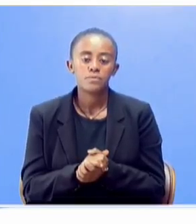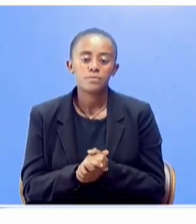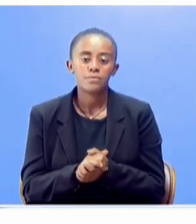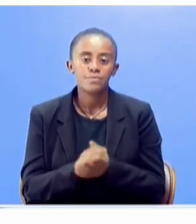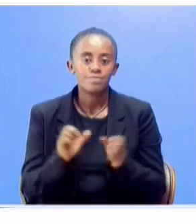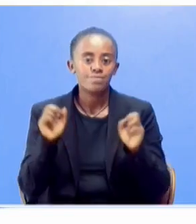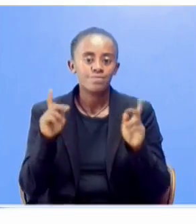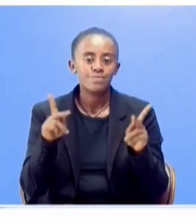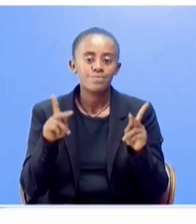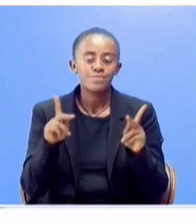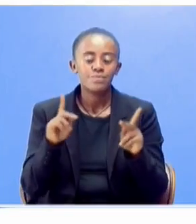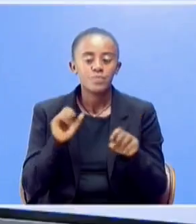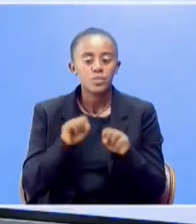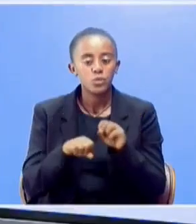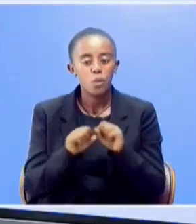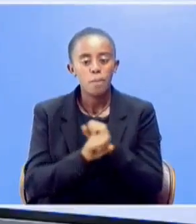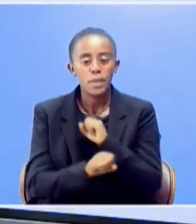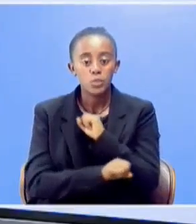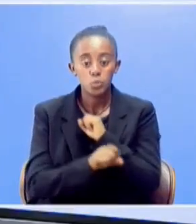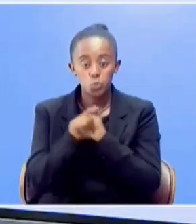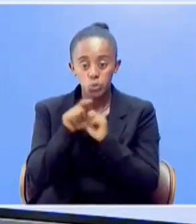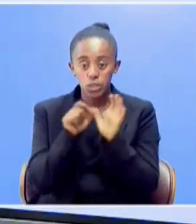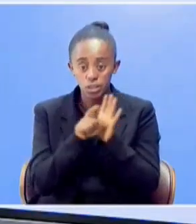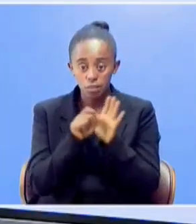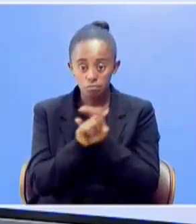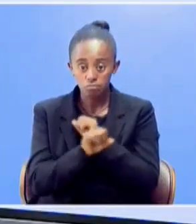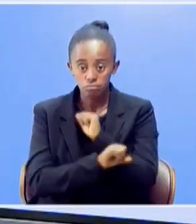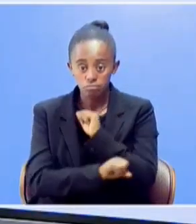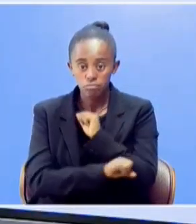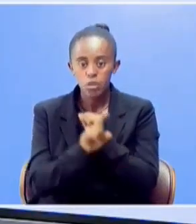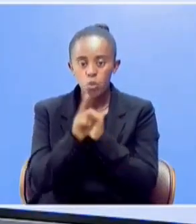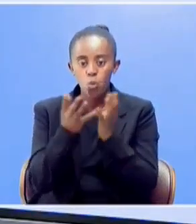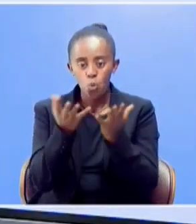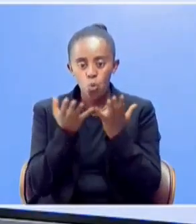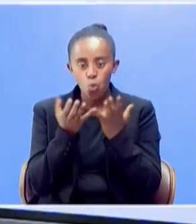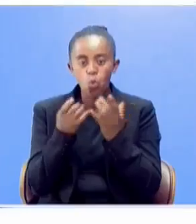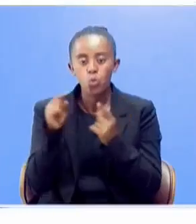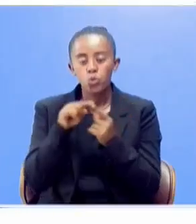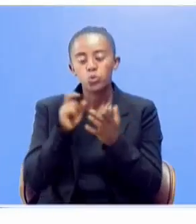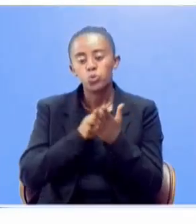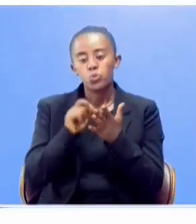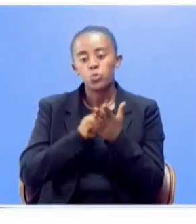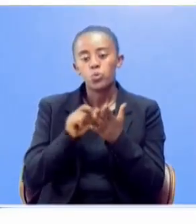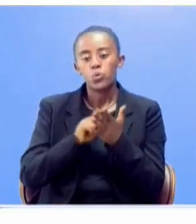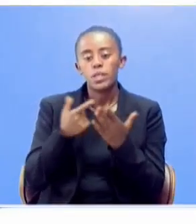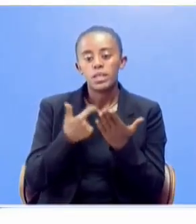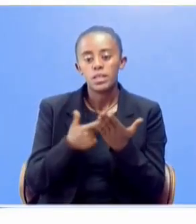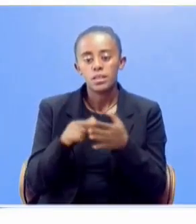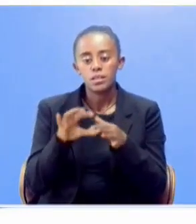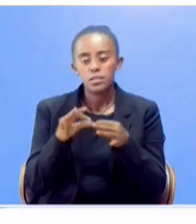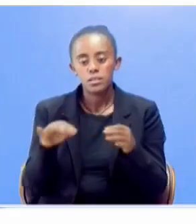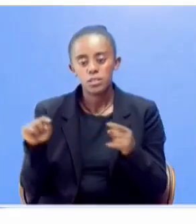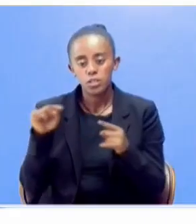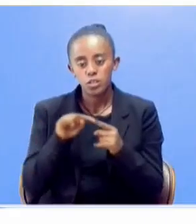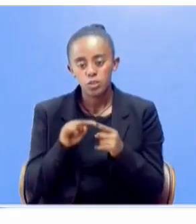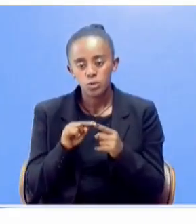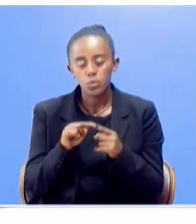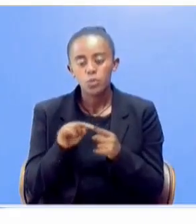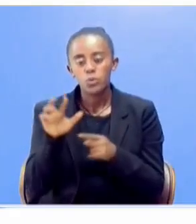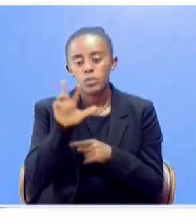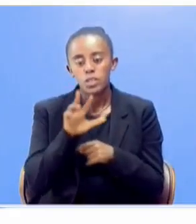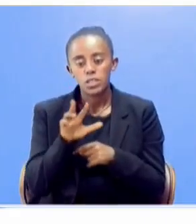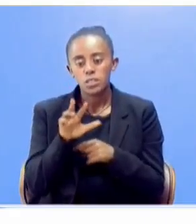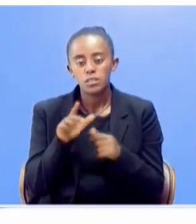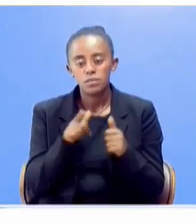Okay, so based on this example, I want you to write this sentence into the three